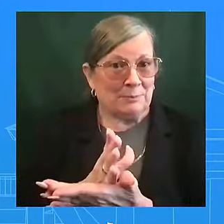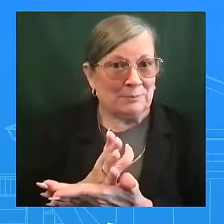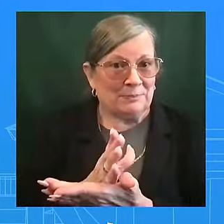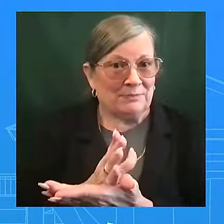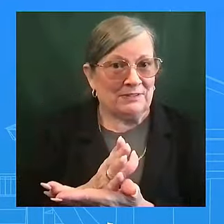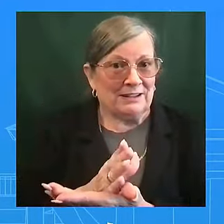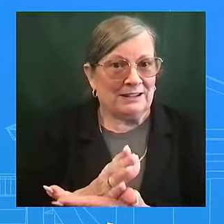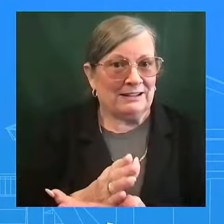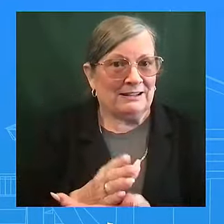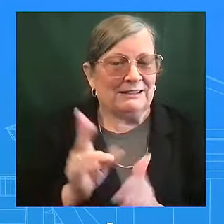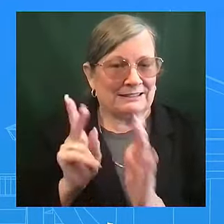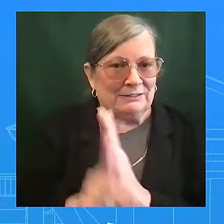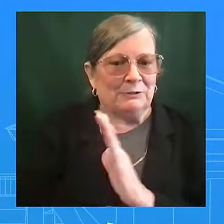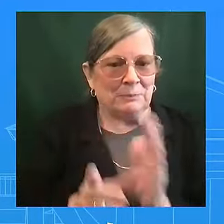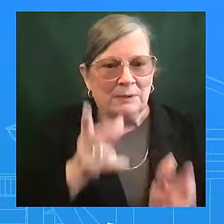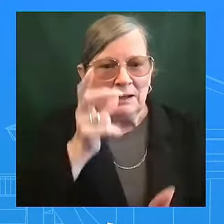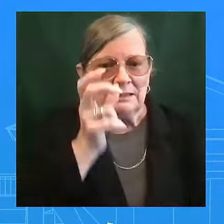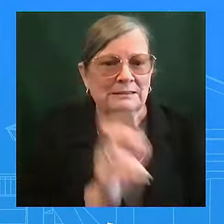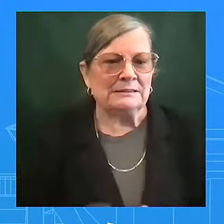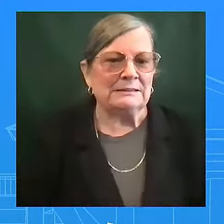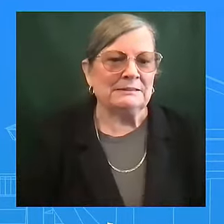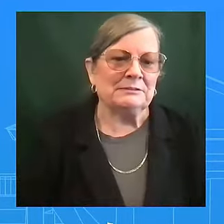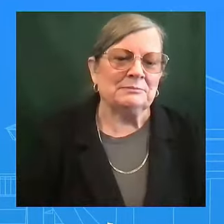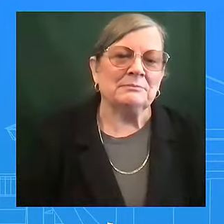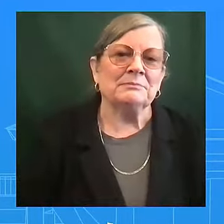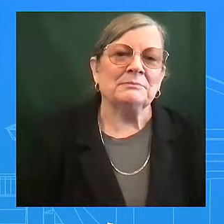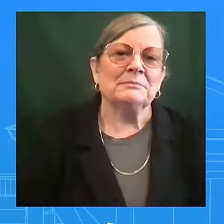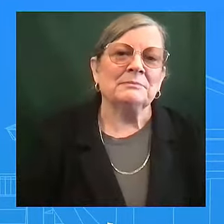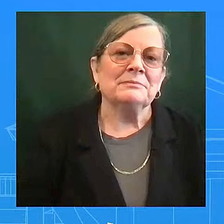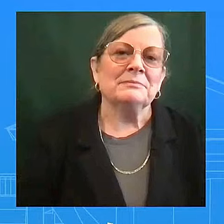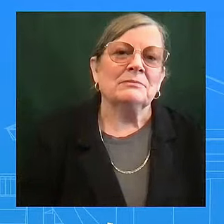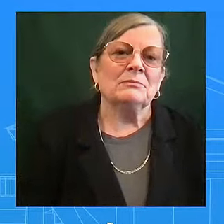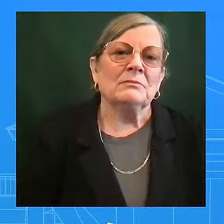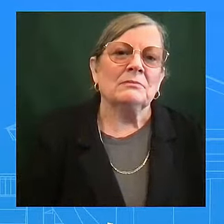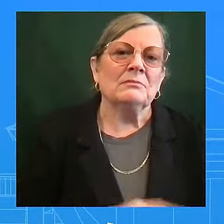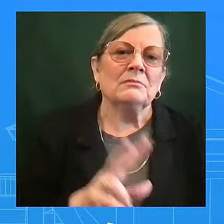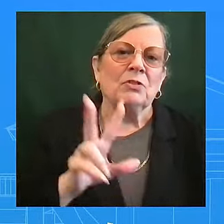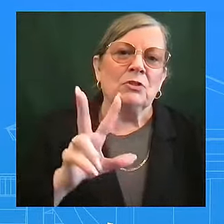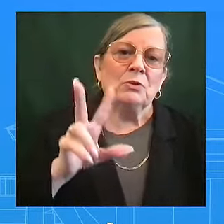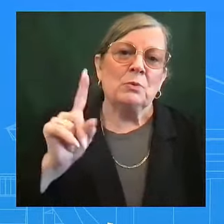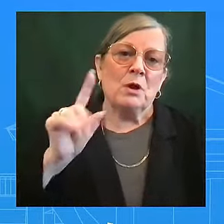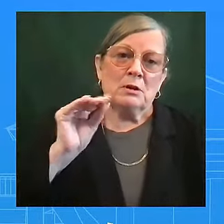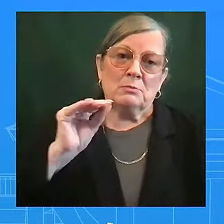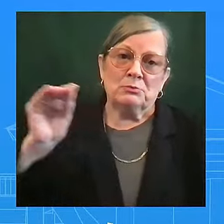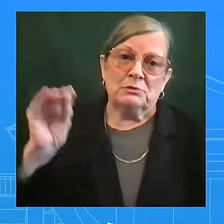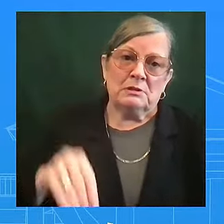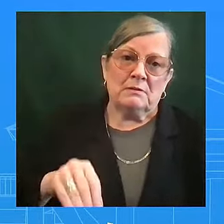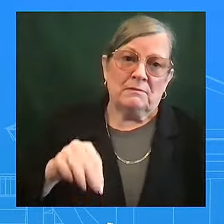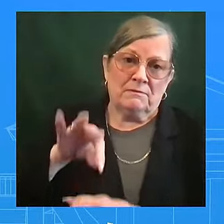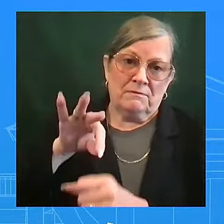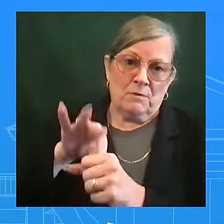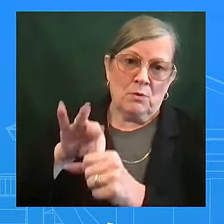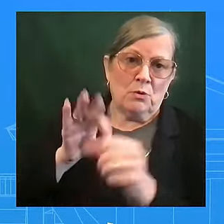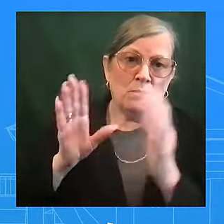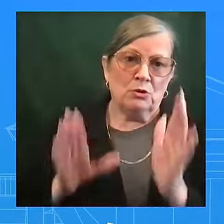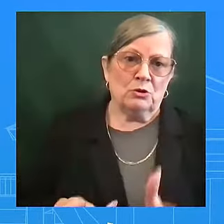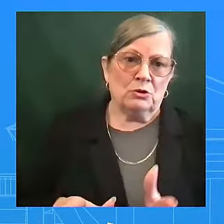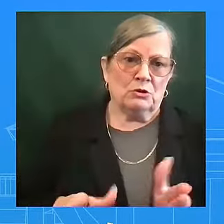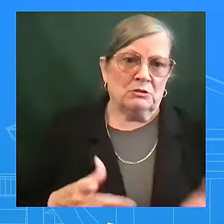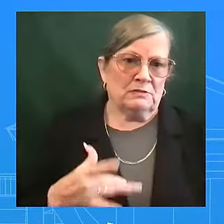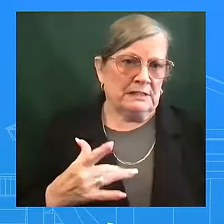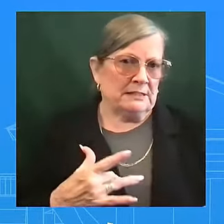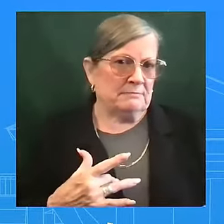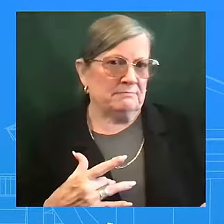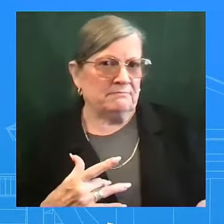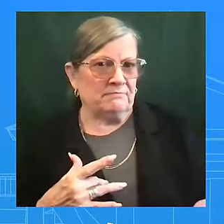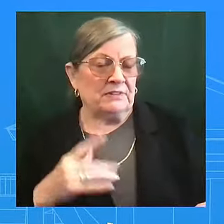31% of registered voters said in a New York Times Siena poll that they still need to learn more about Vice President Harris. So why